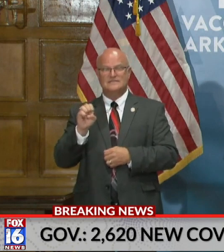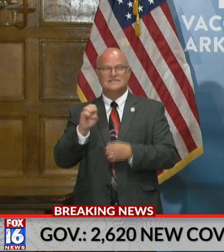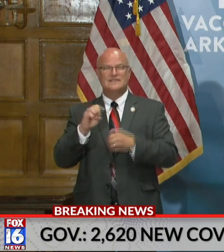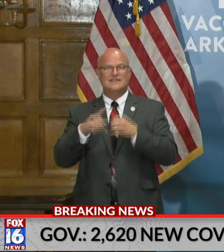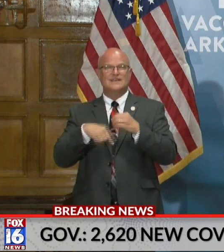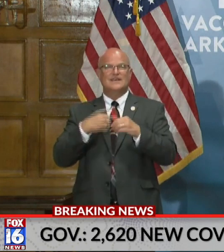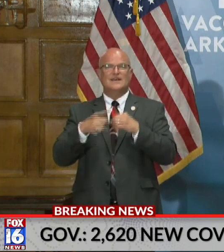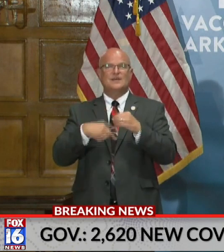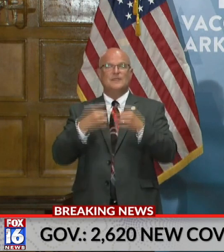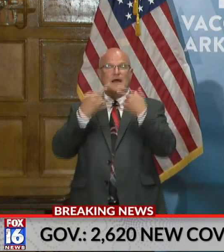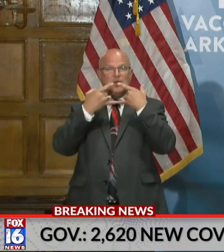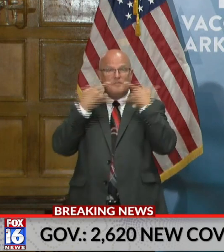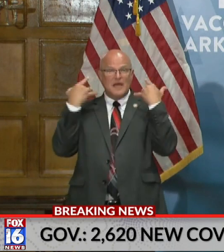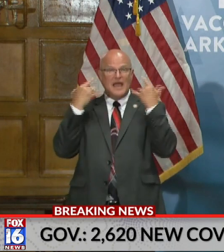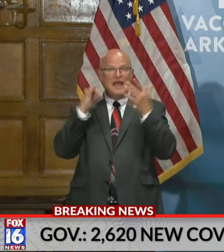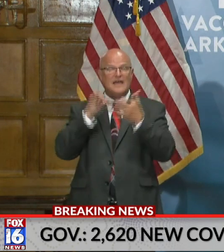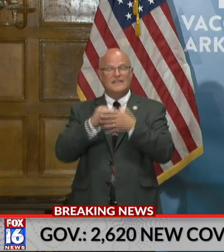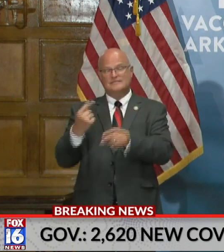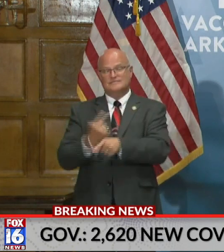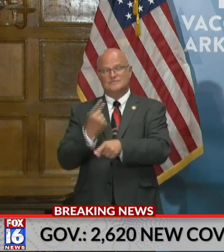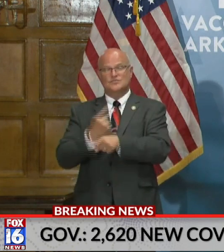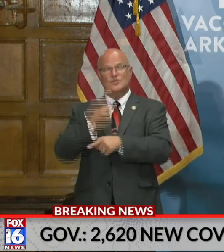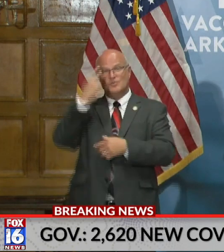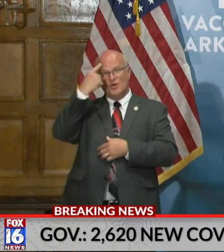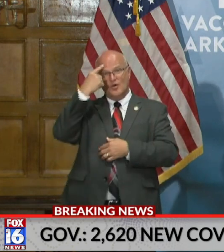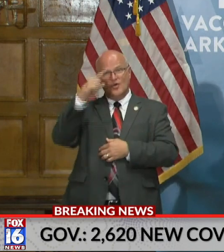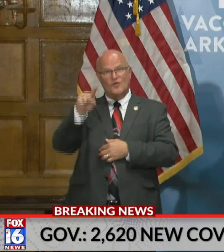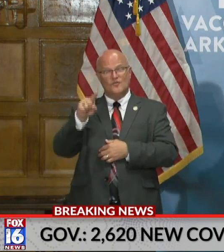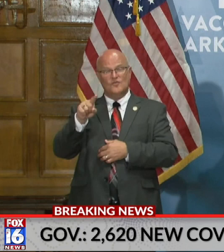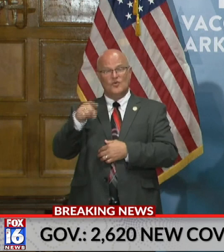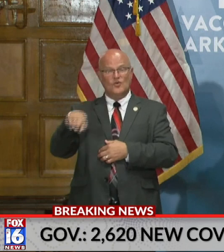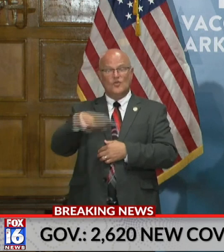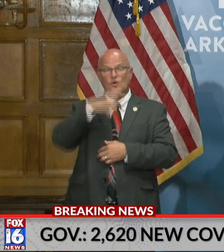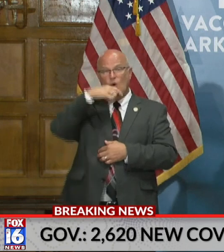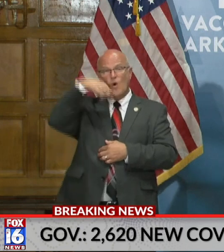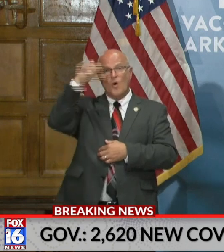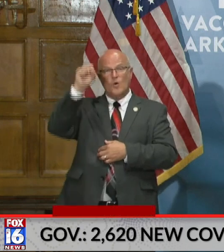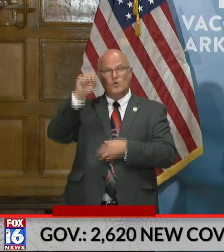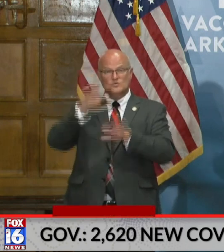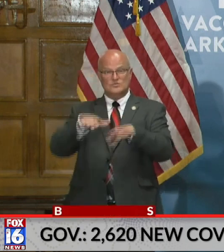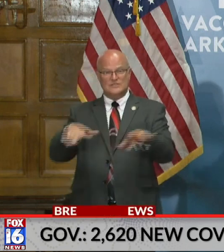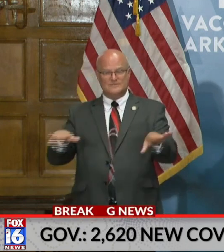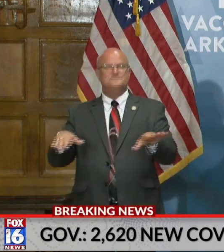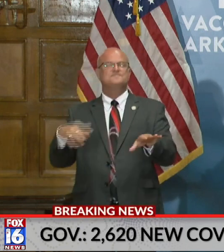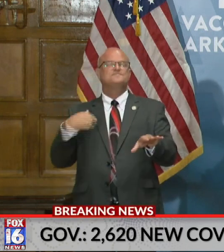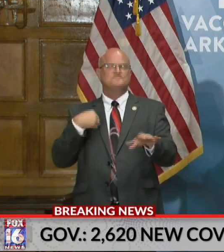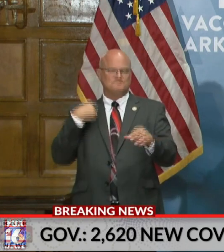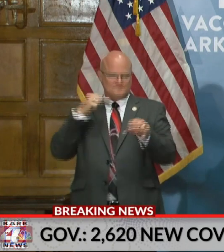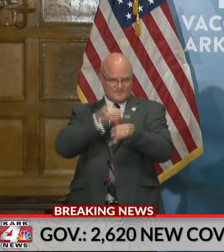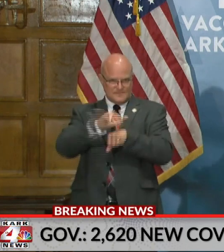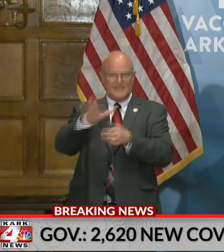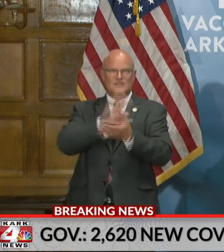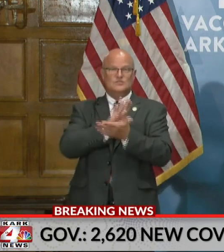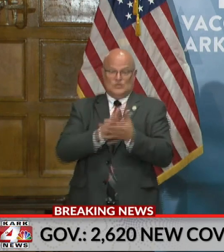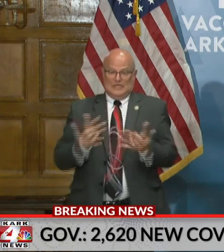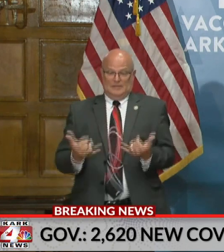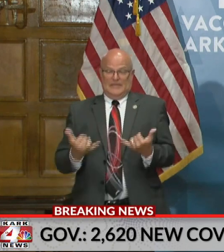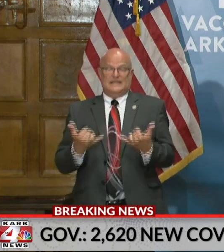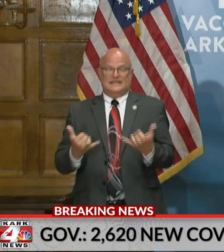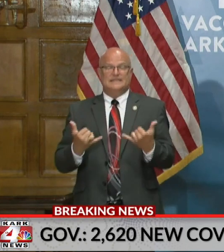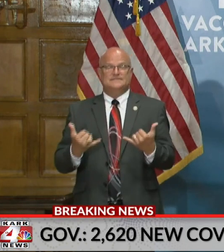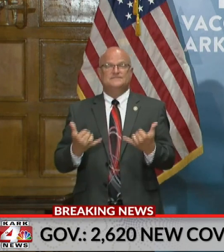of masks that are suitable for those older children, and so we can get those to the schools